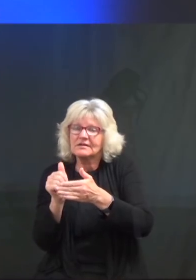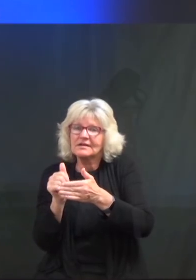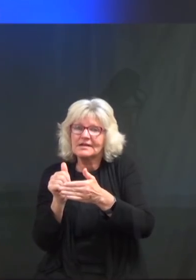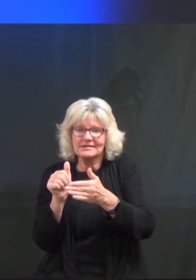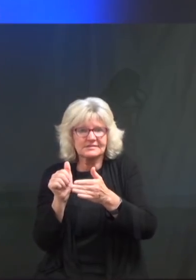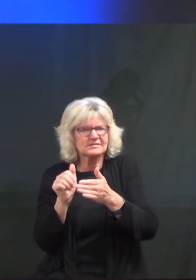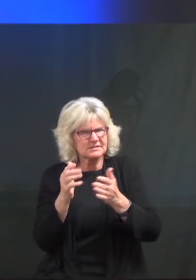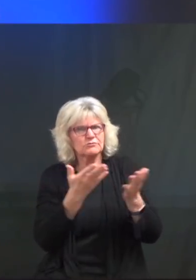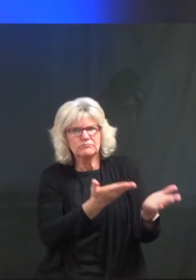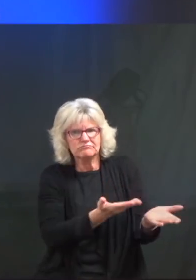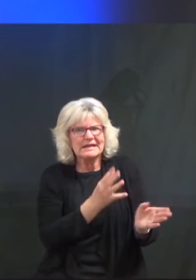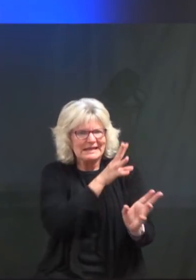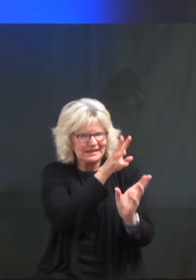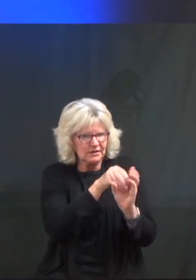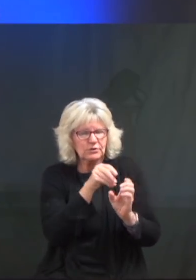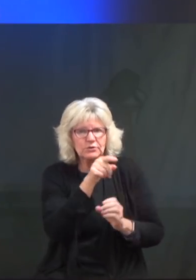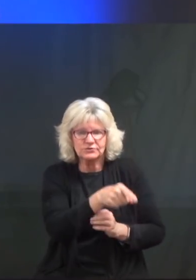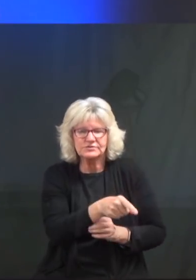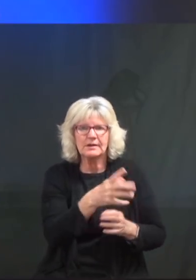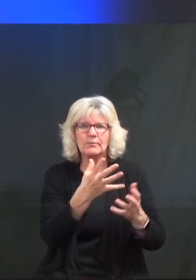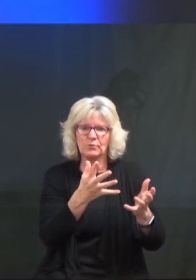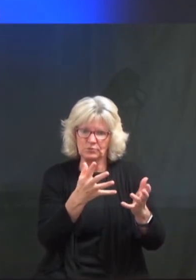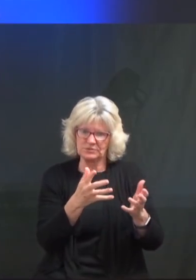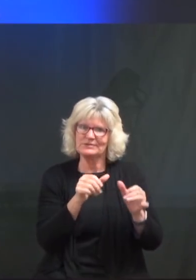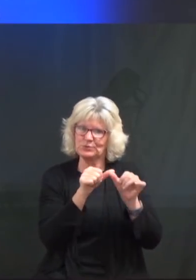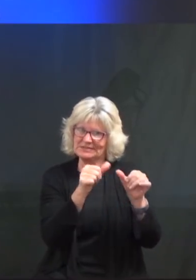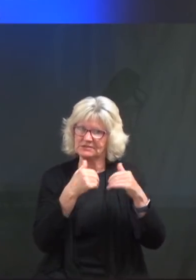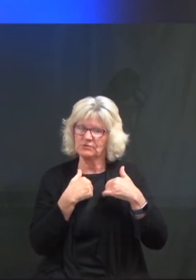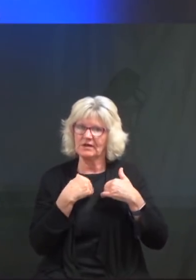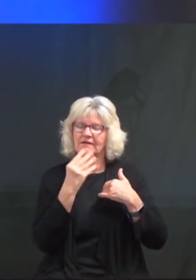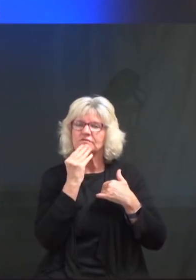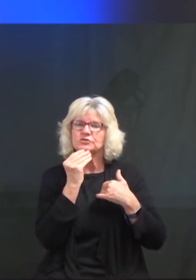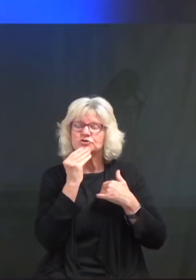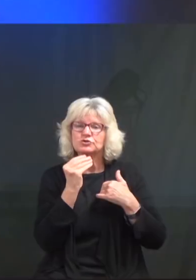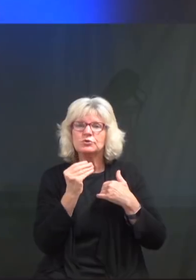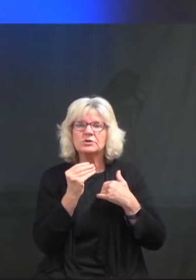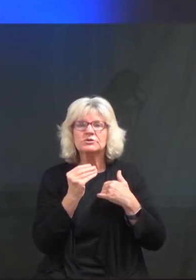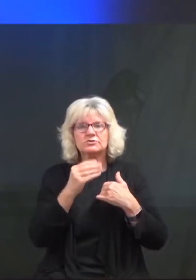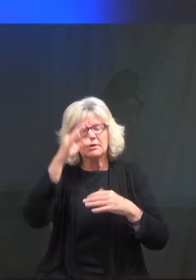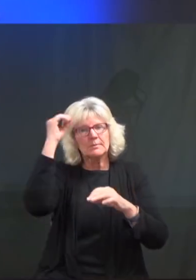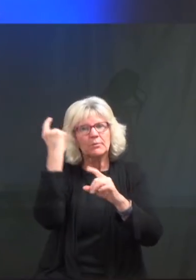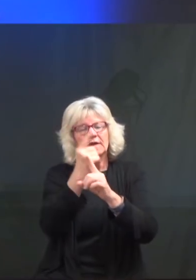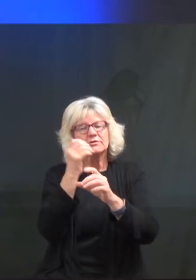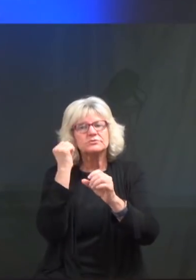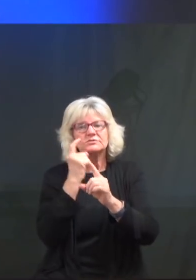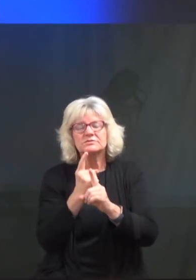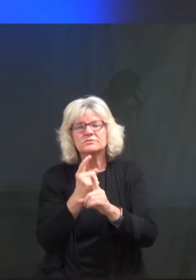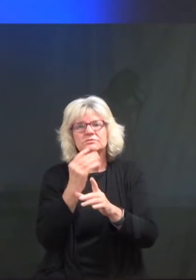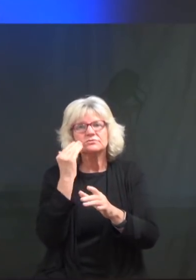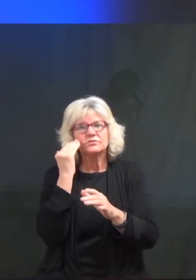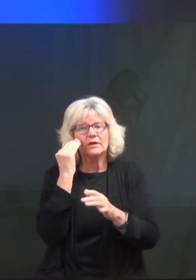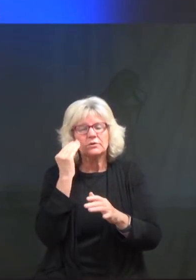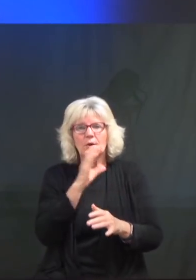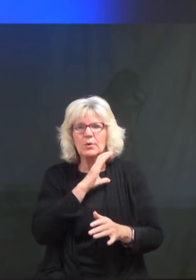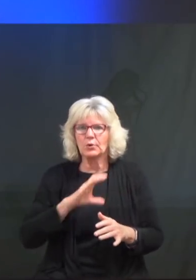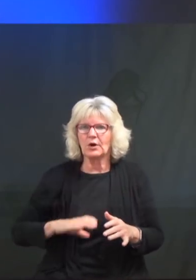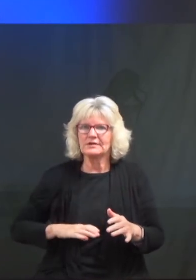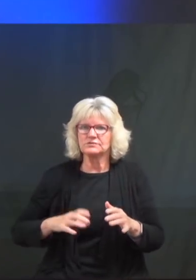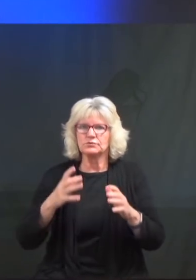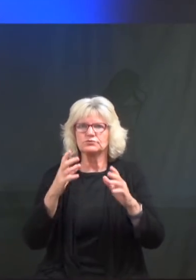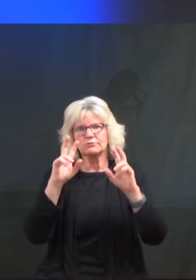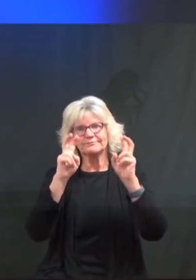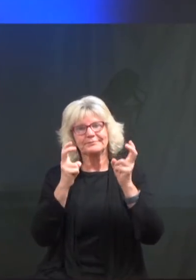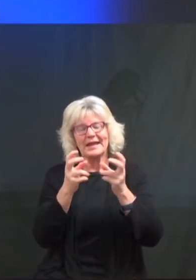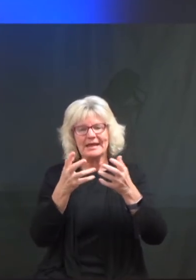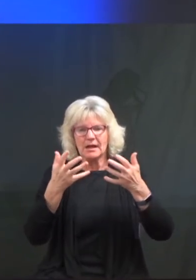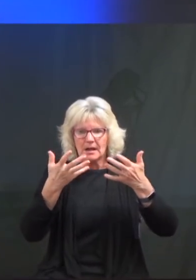Jewish brothers and sisters who have come to know Jesus Christ. They're often called completed Jews. They're part of the